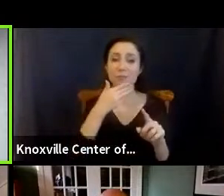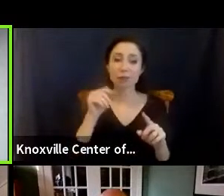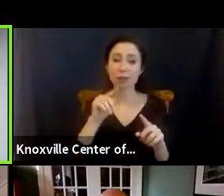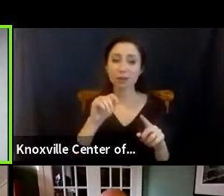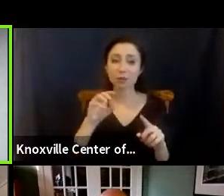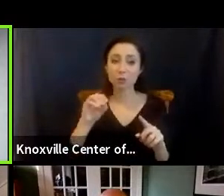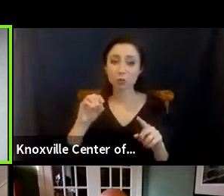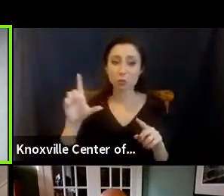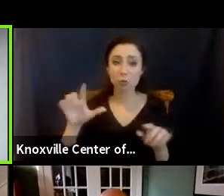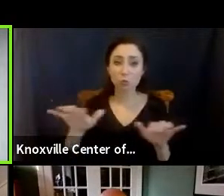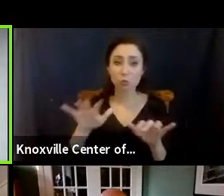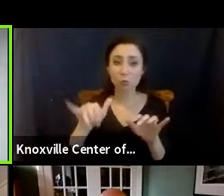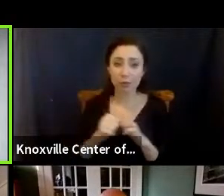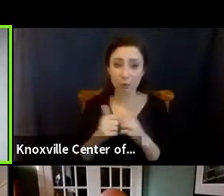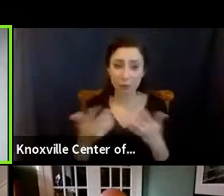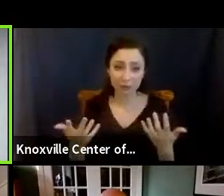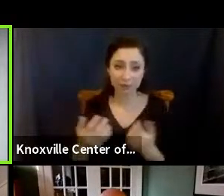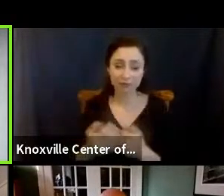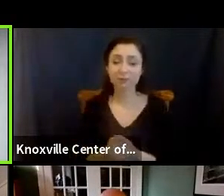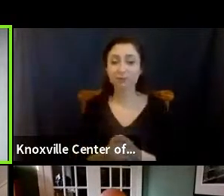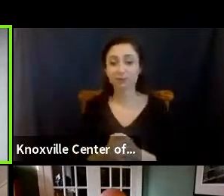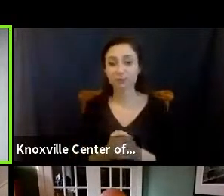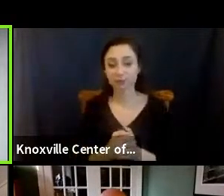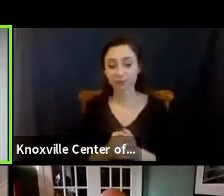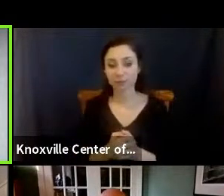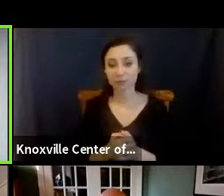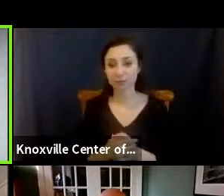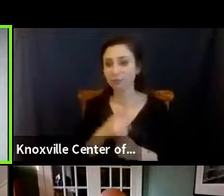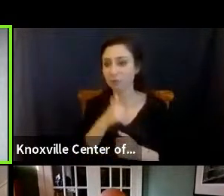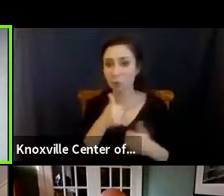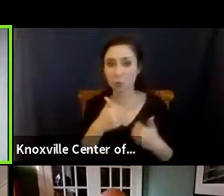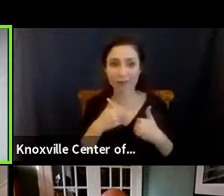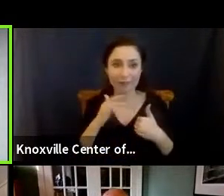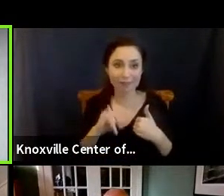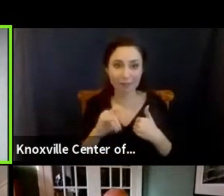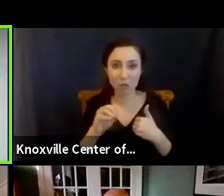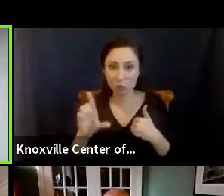with? And who has it?